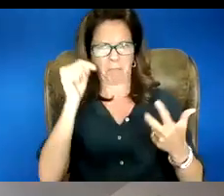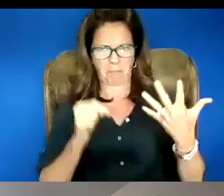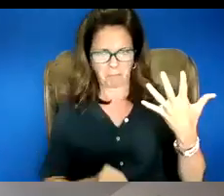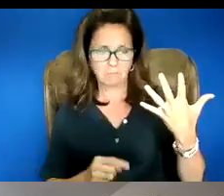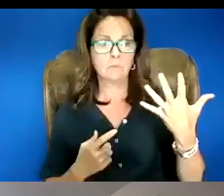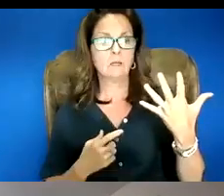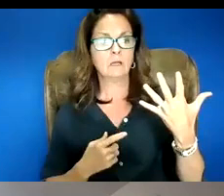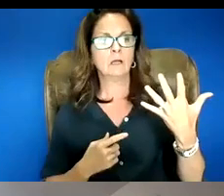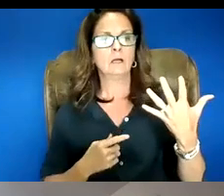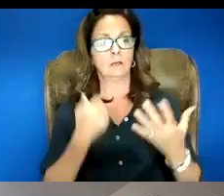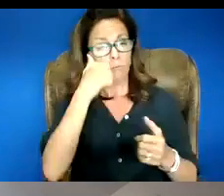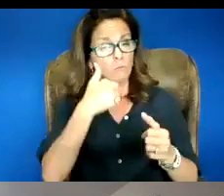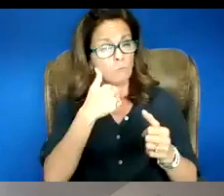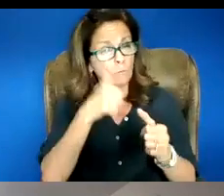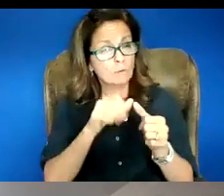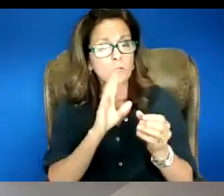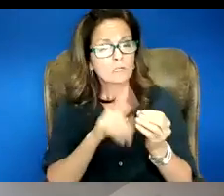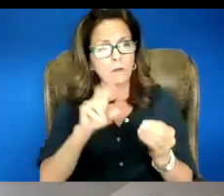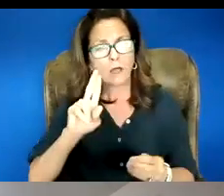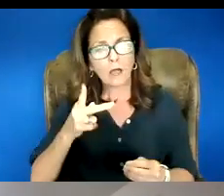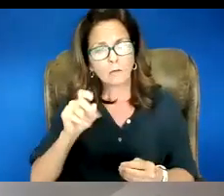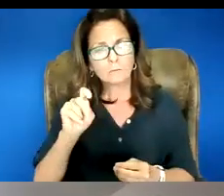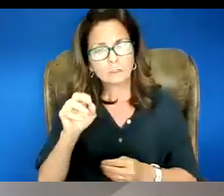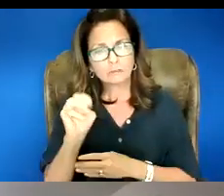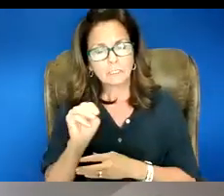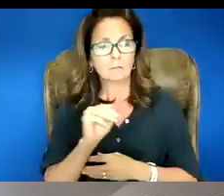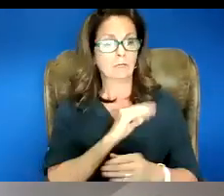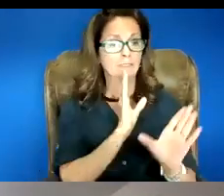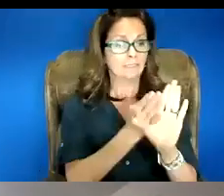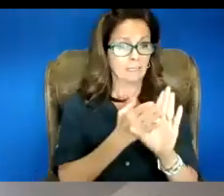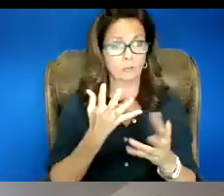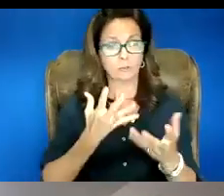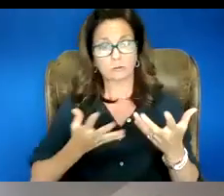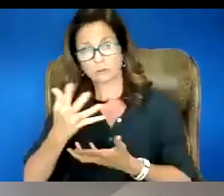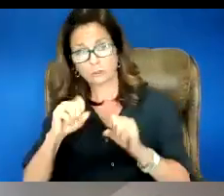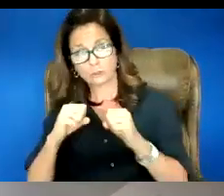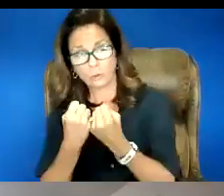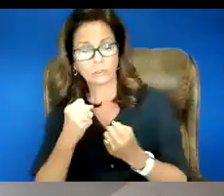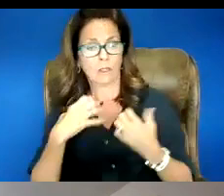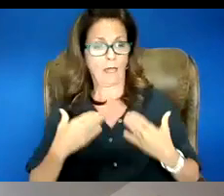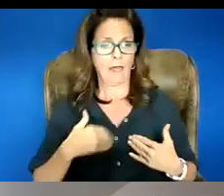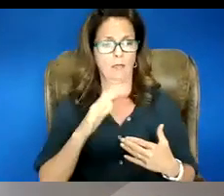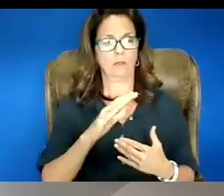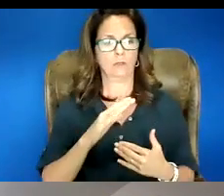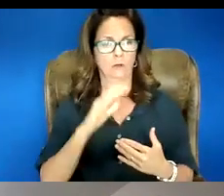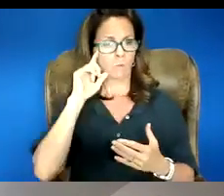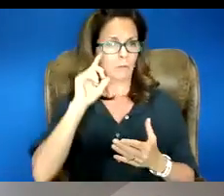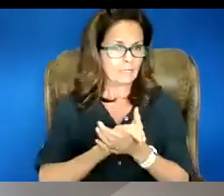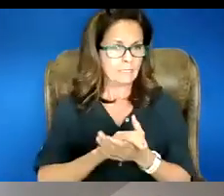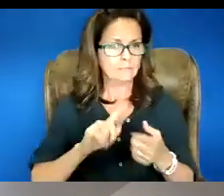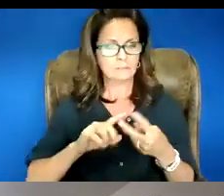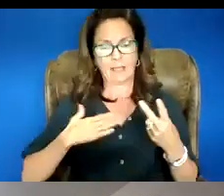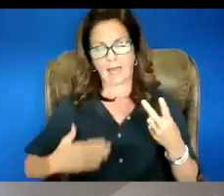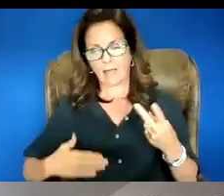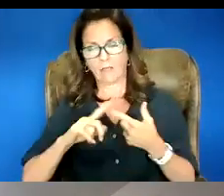that upstream, psychosocial health, the things, your beliefs, your attitudes, social